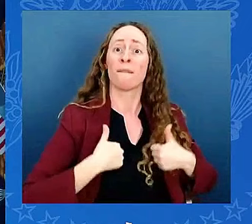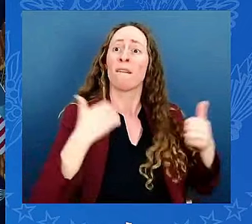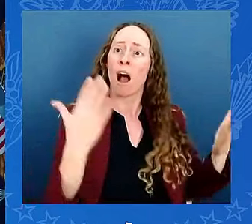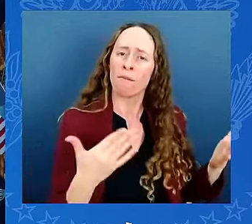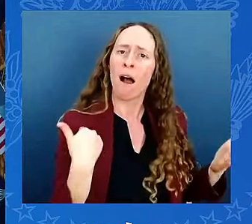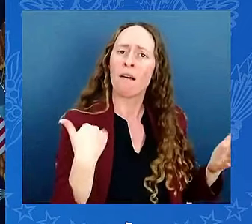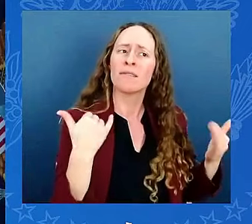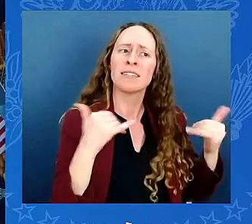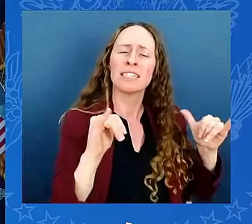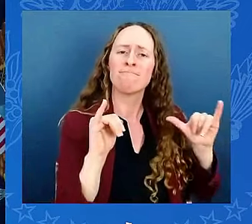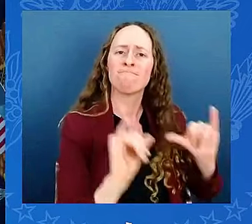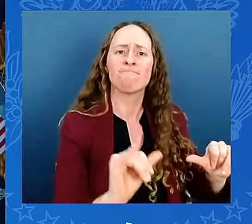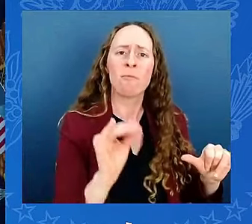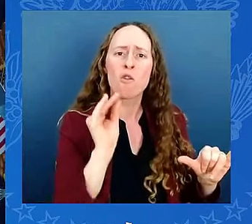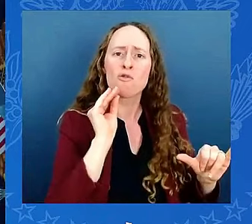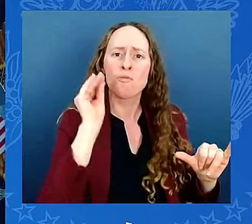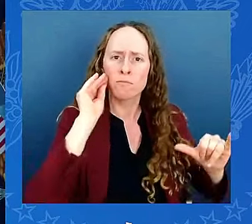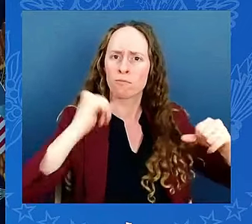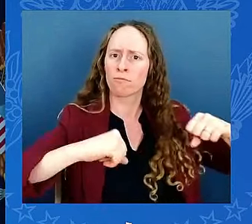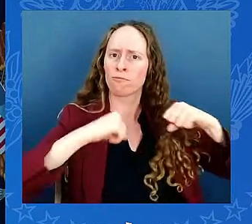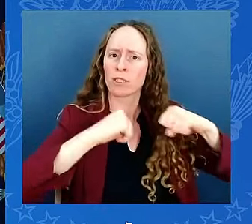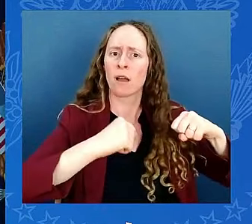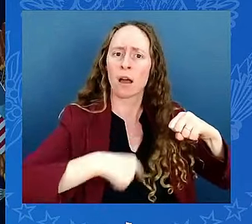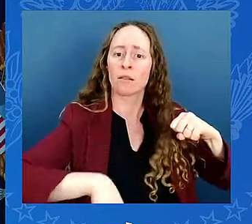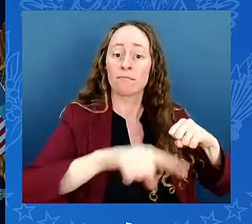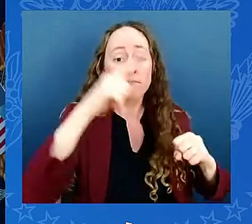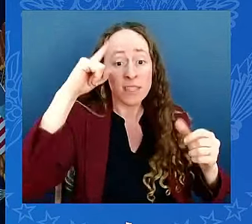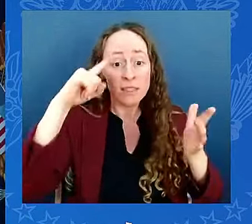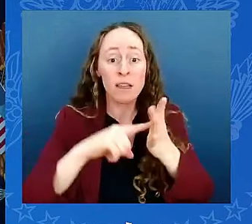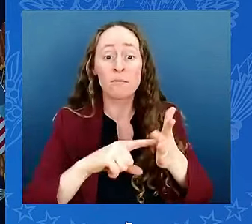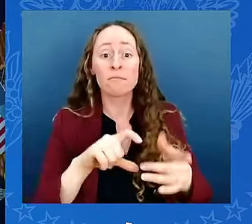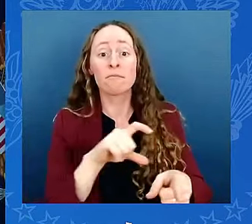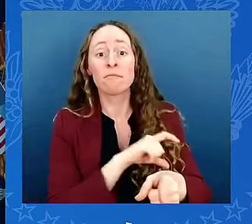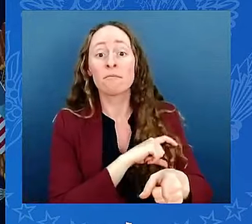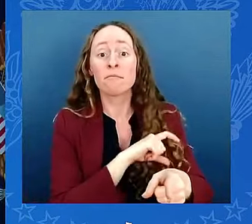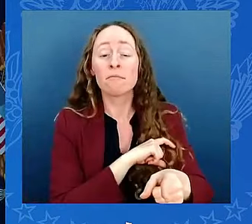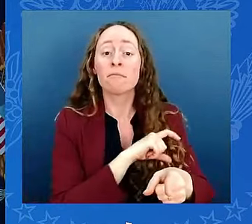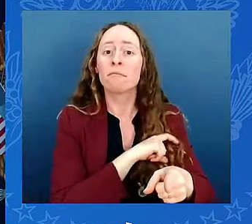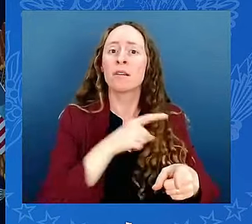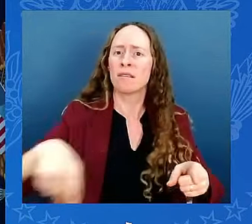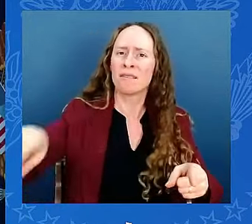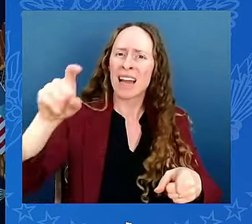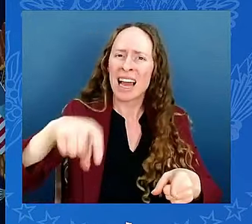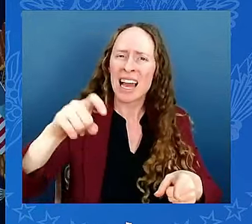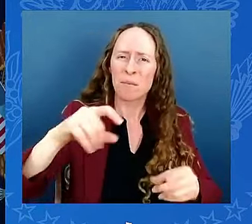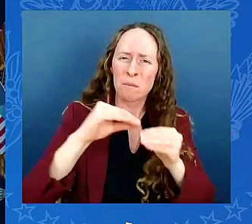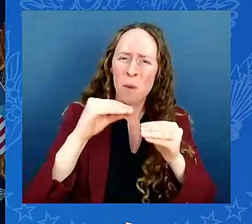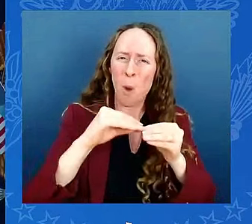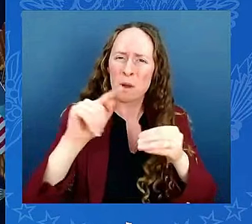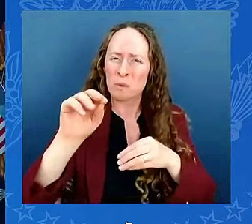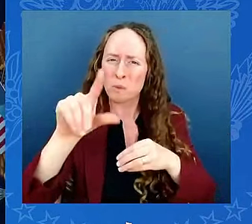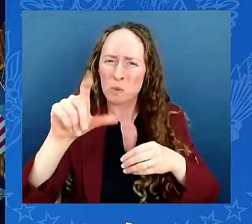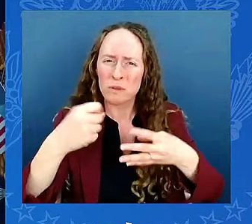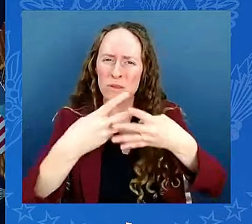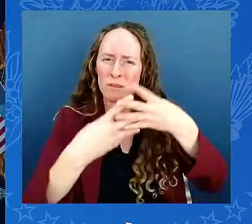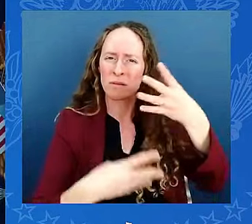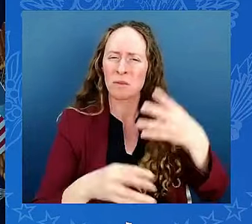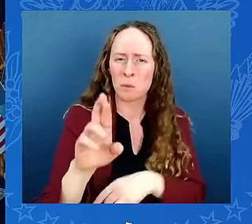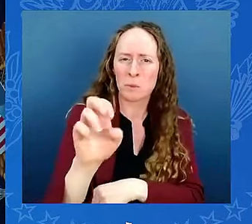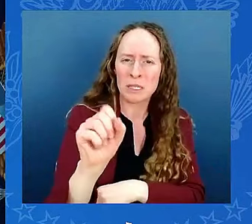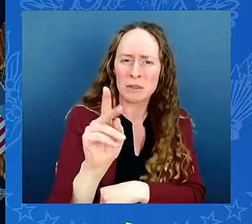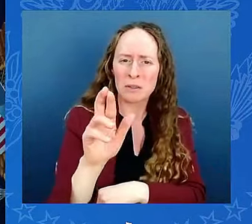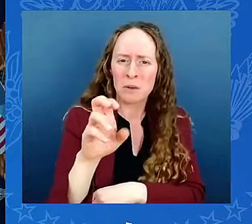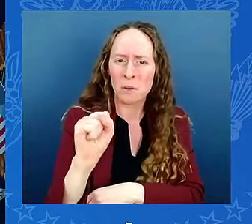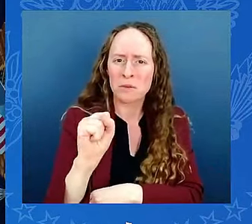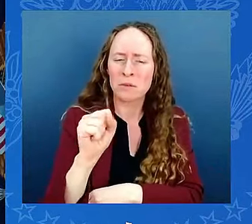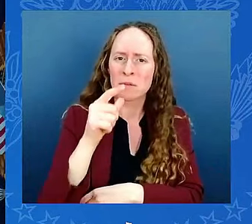domestic abusers, and we're tackling the next frontier of gender-based violence and abuse, deep